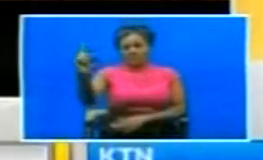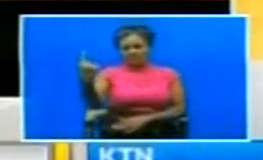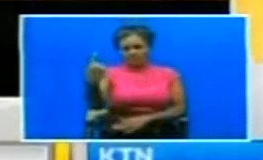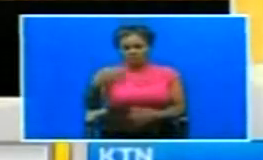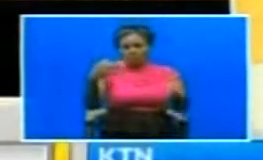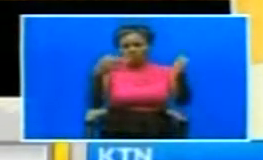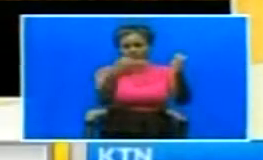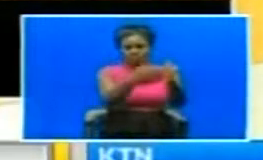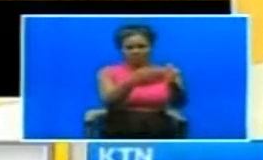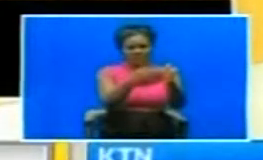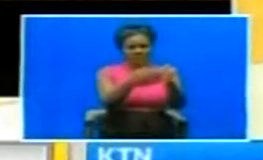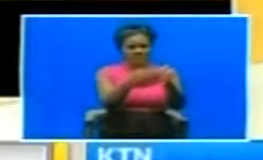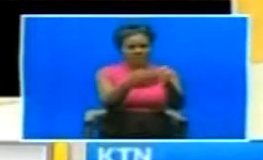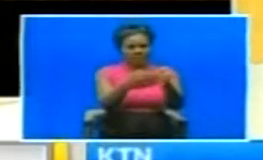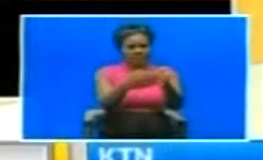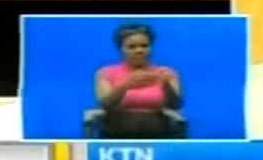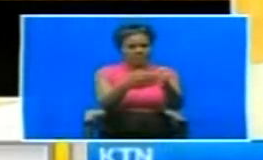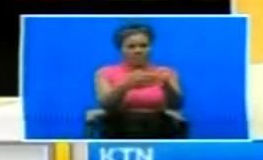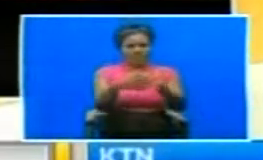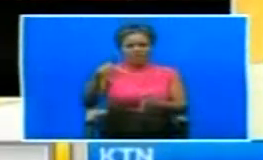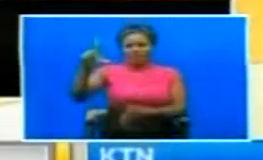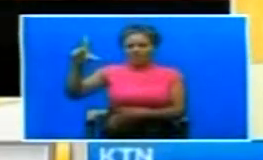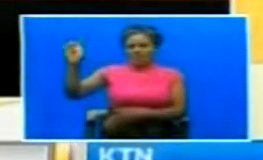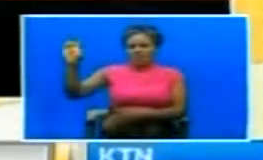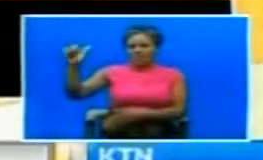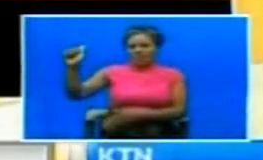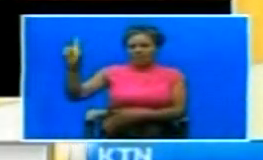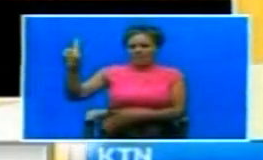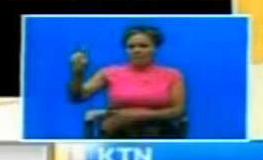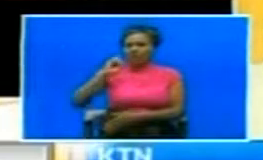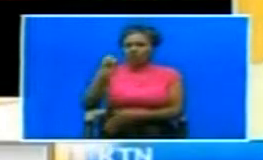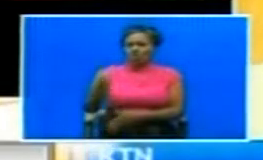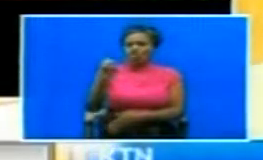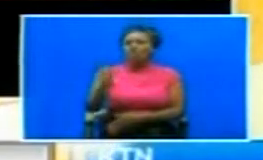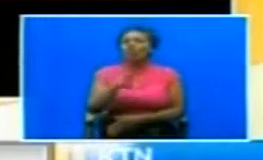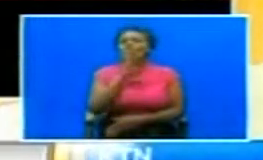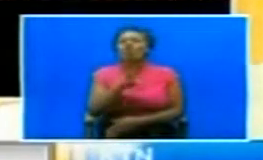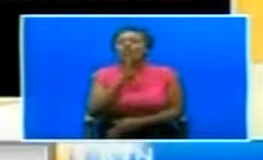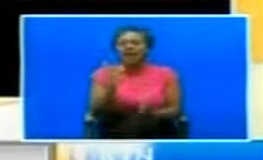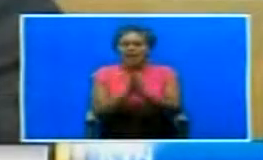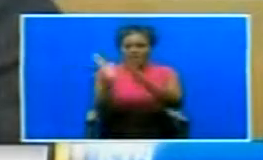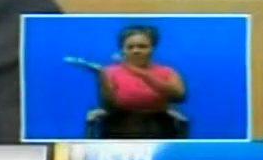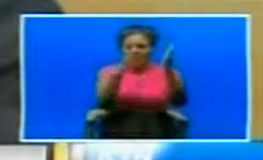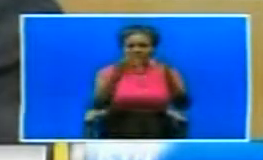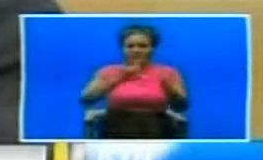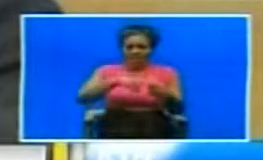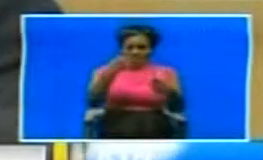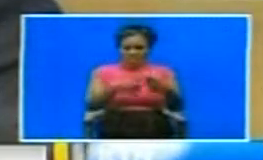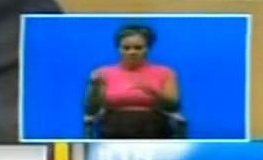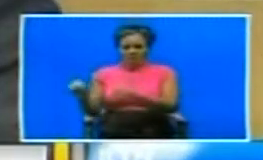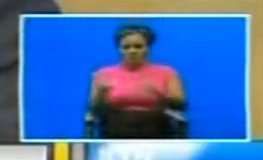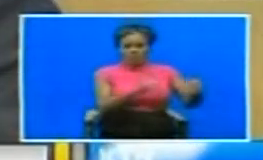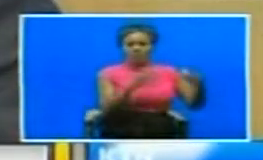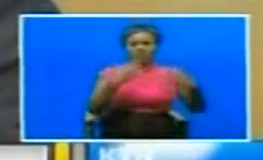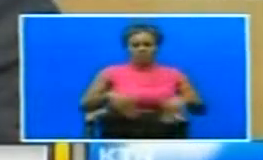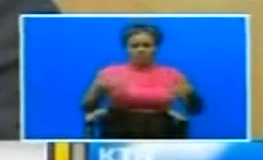you stop having the lead being pushed into the water and into the air, and then you move the people from consuming